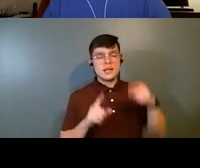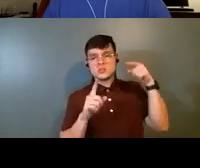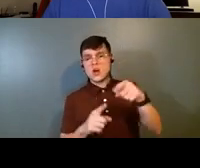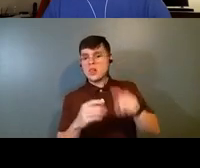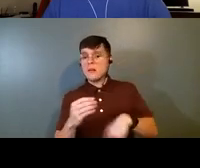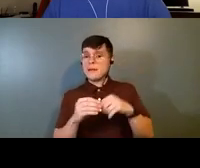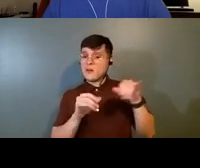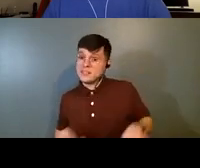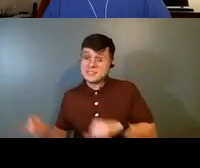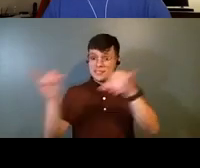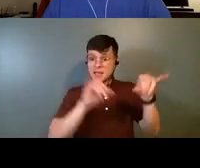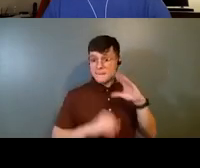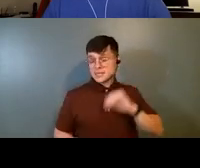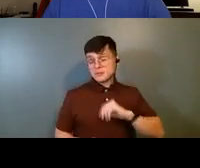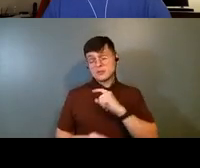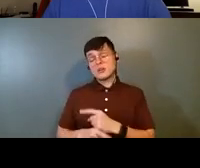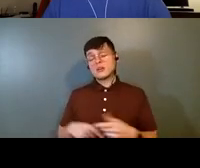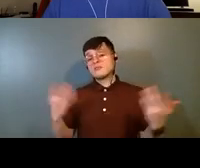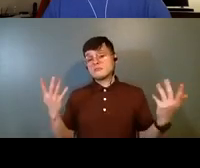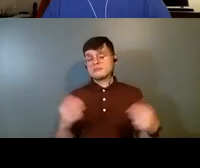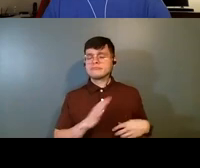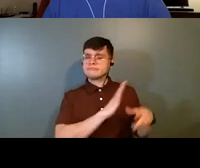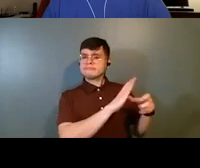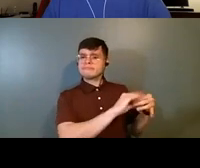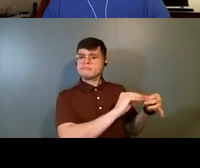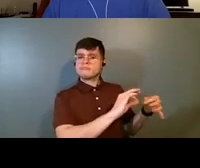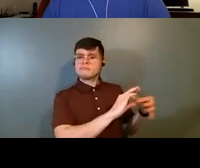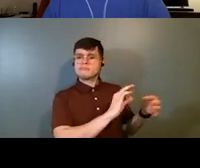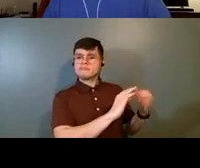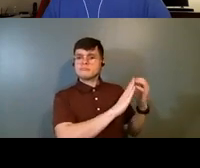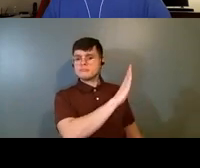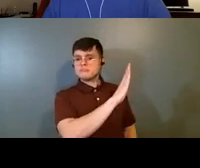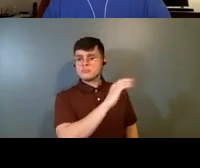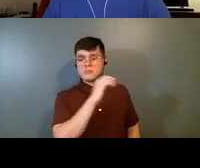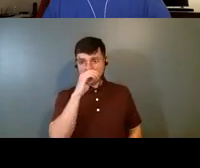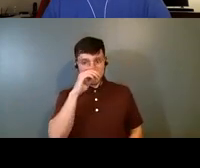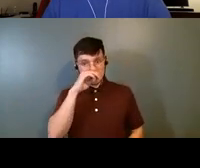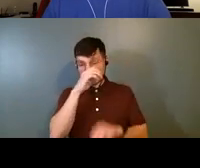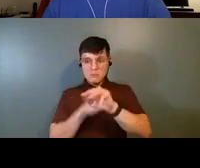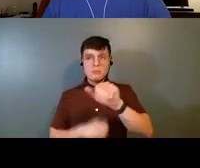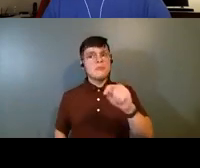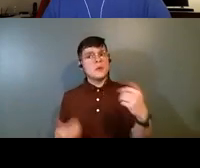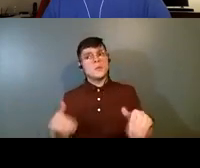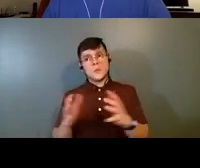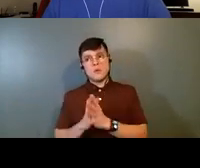experience. Left pair and nine, right pair and checkbox not checked. So, Matt, it's a lot of stuff.